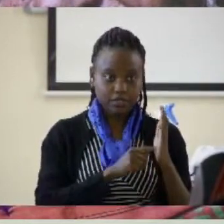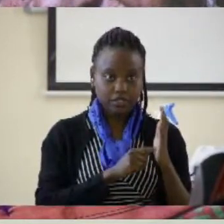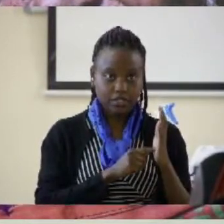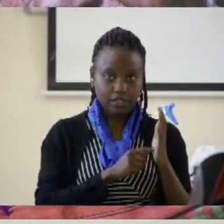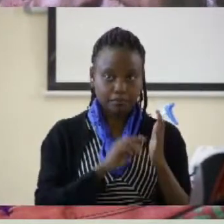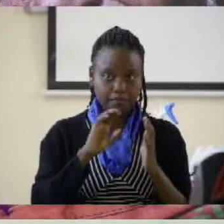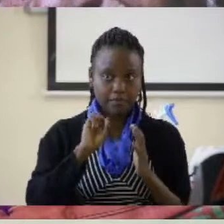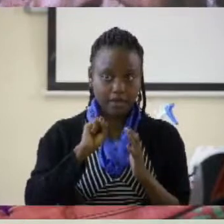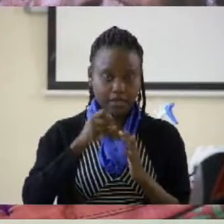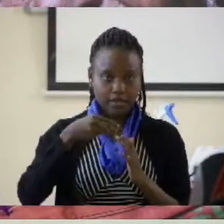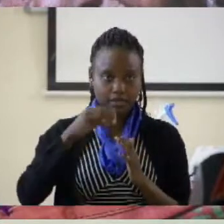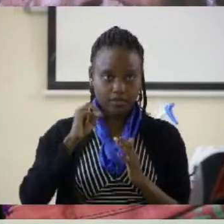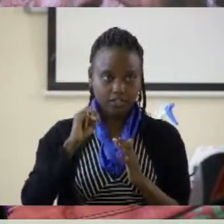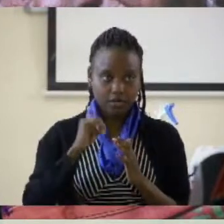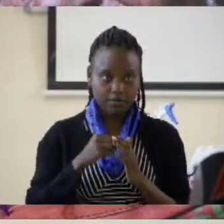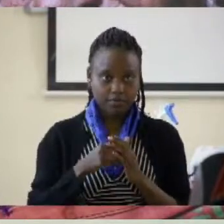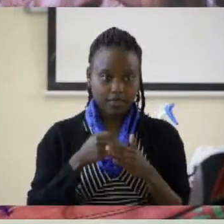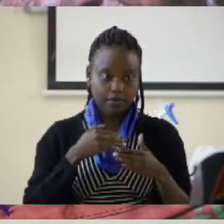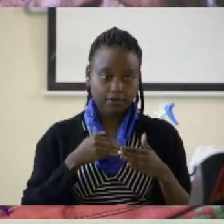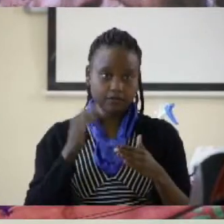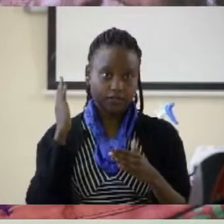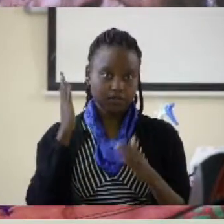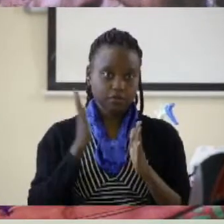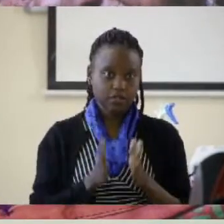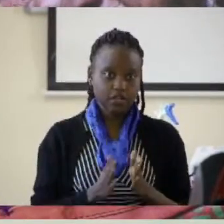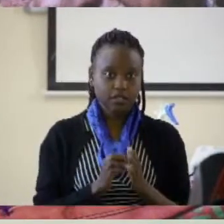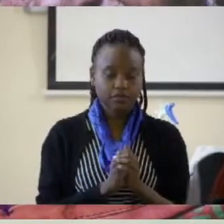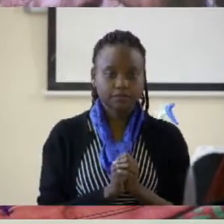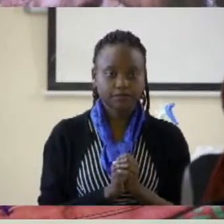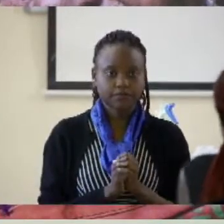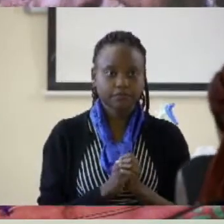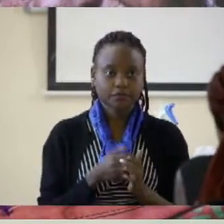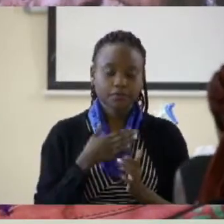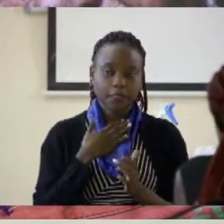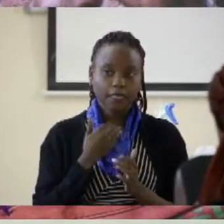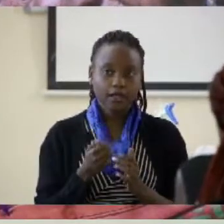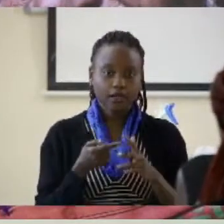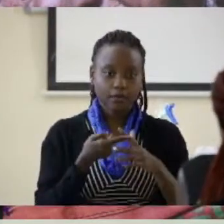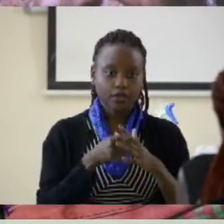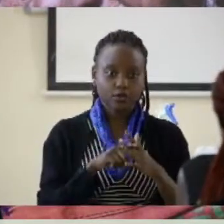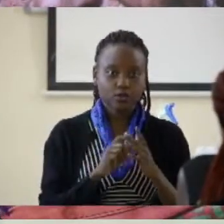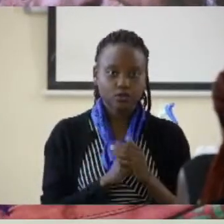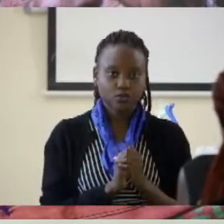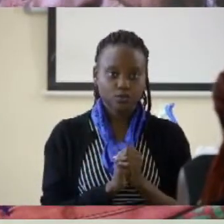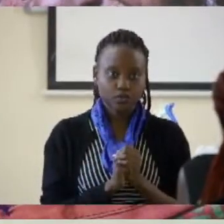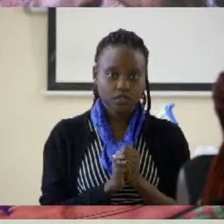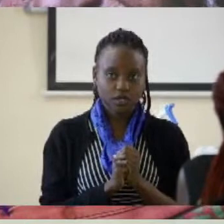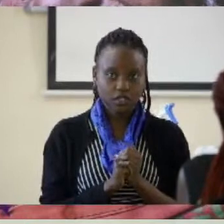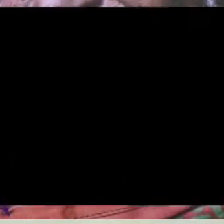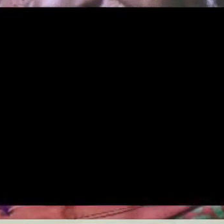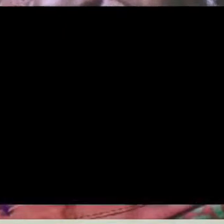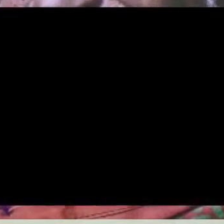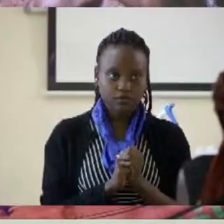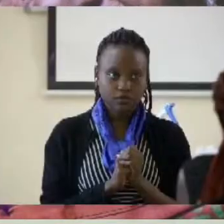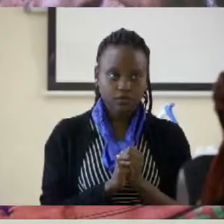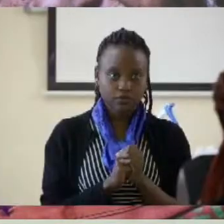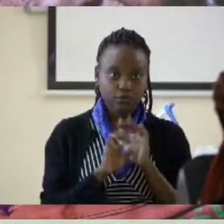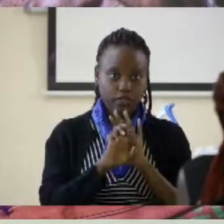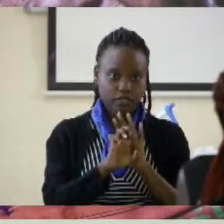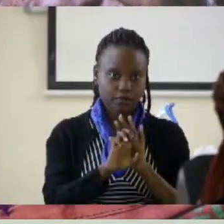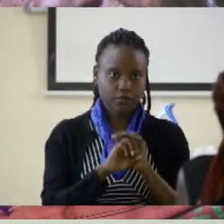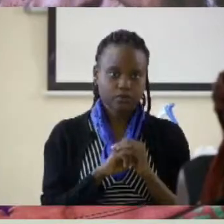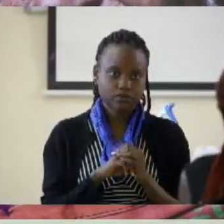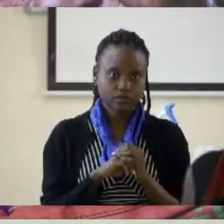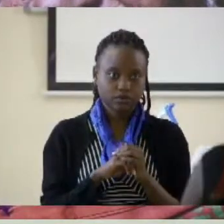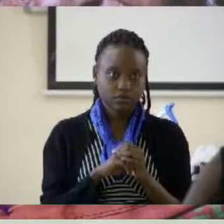that is the previous presenter. And I want to start with a case scenario. Actually,